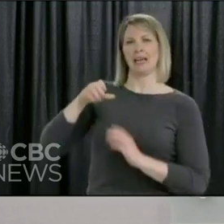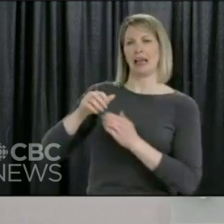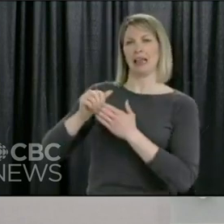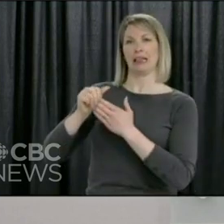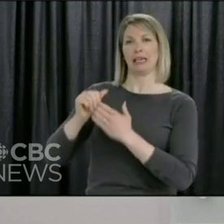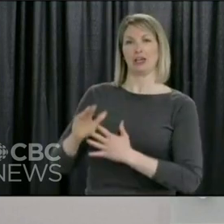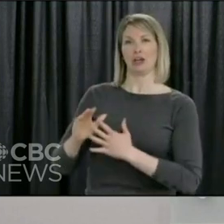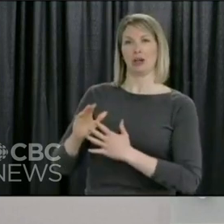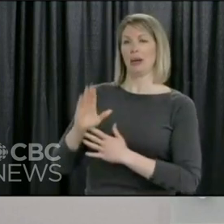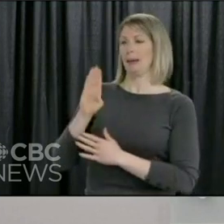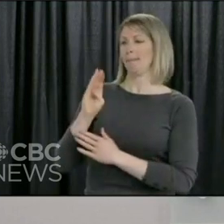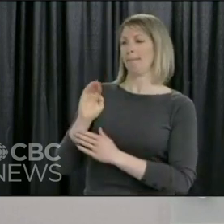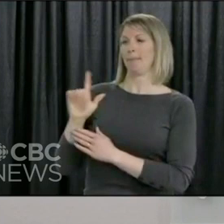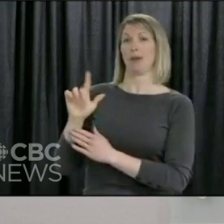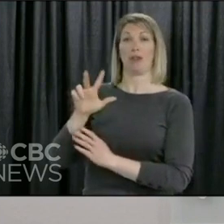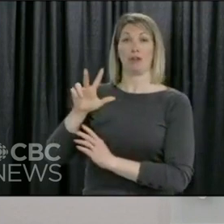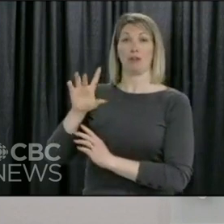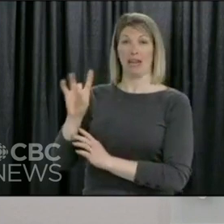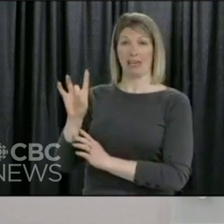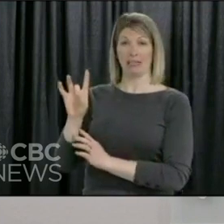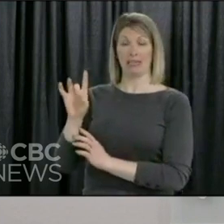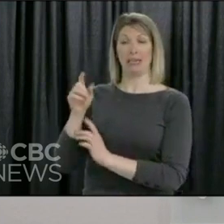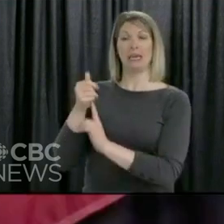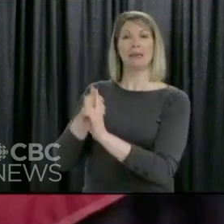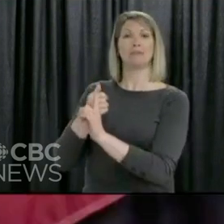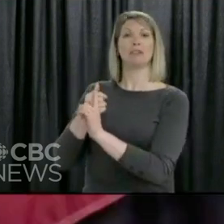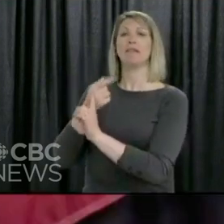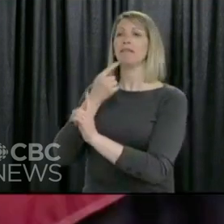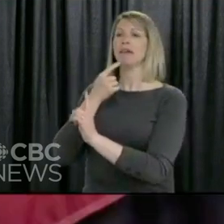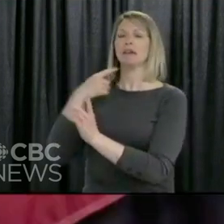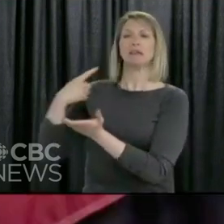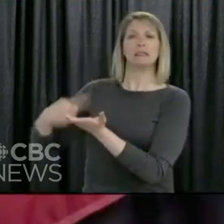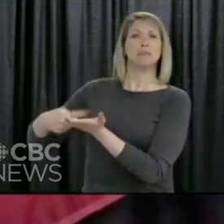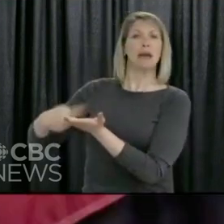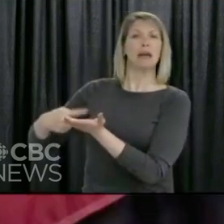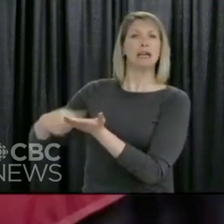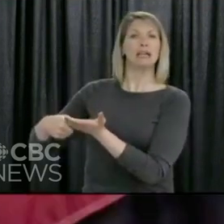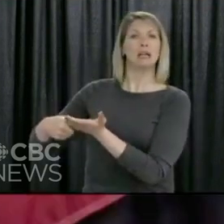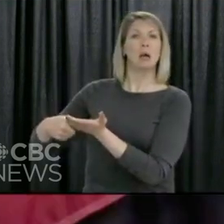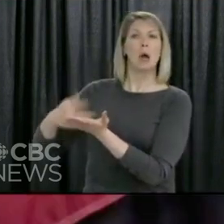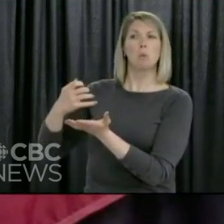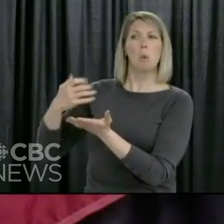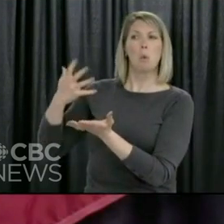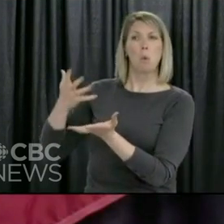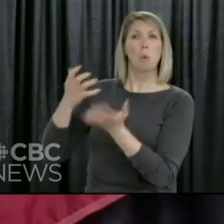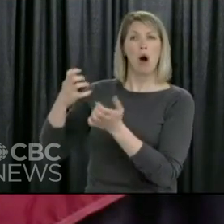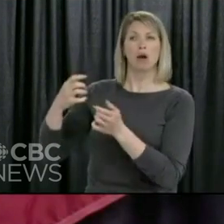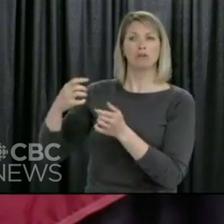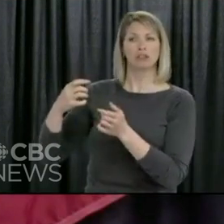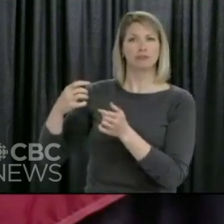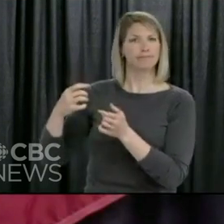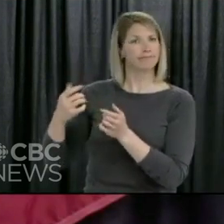once again in the House of Assembly and the idea of reopening it at this stage after it's been voted on